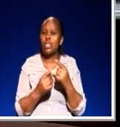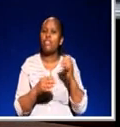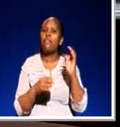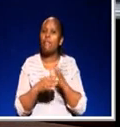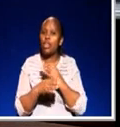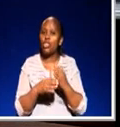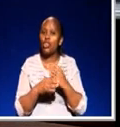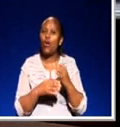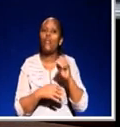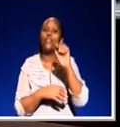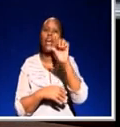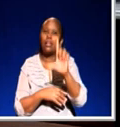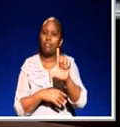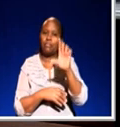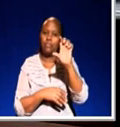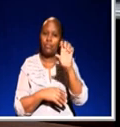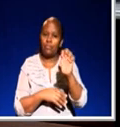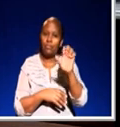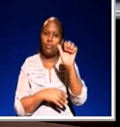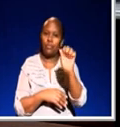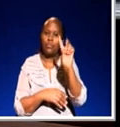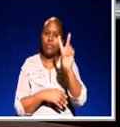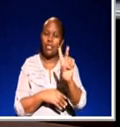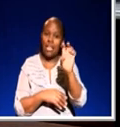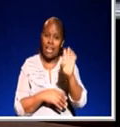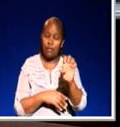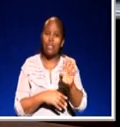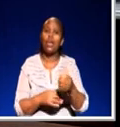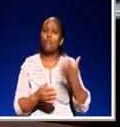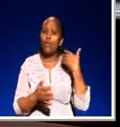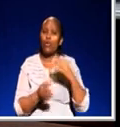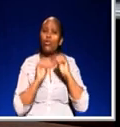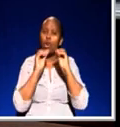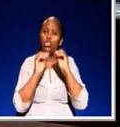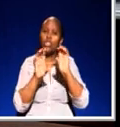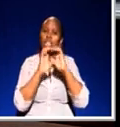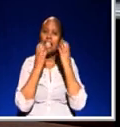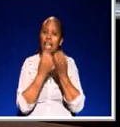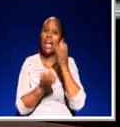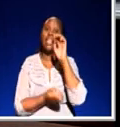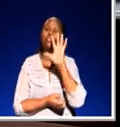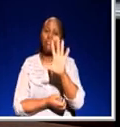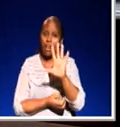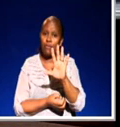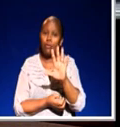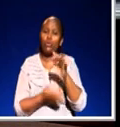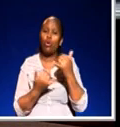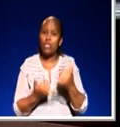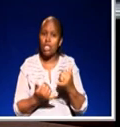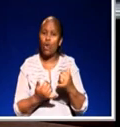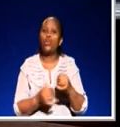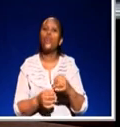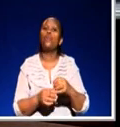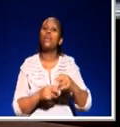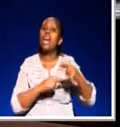functions of the leaf, which you looked at in class 5, because it will be quite referred to as we look